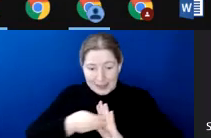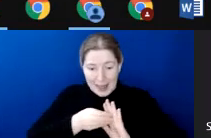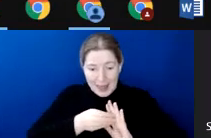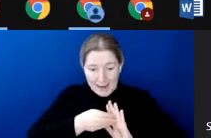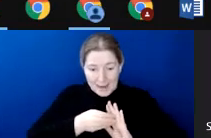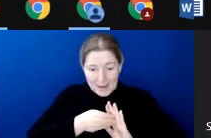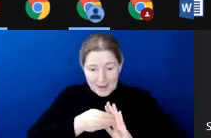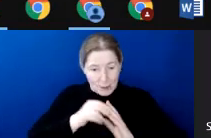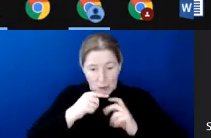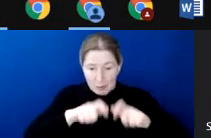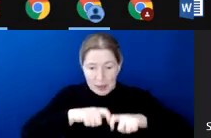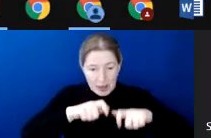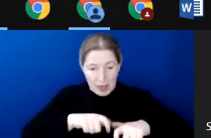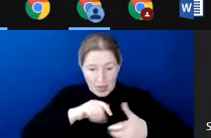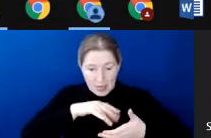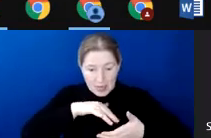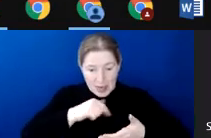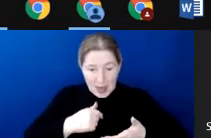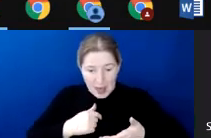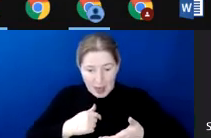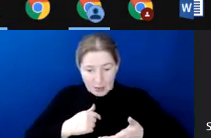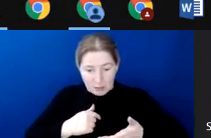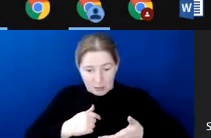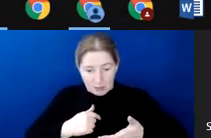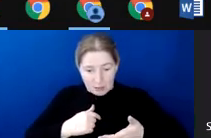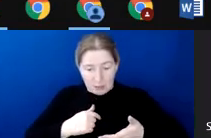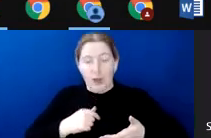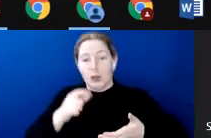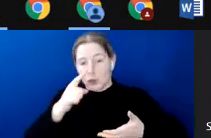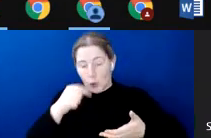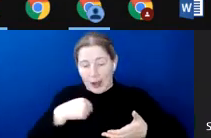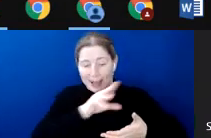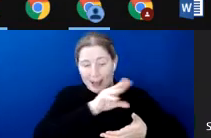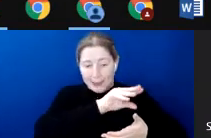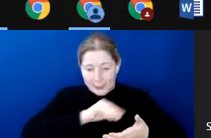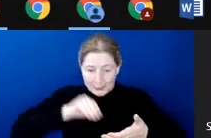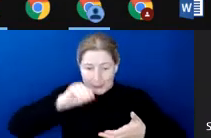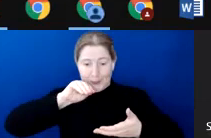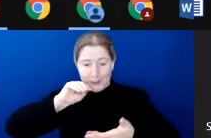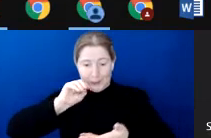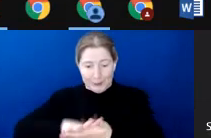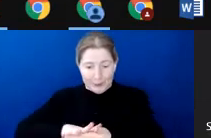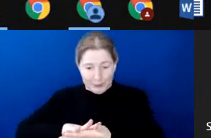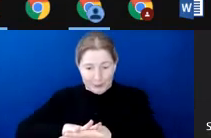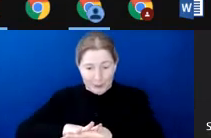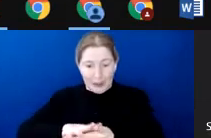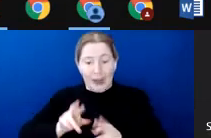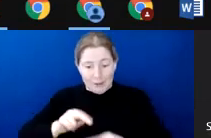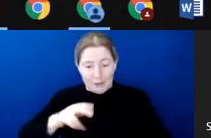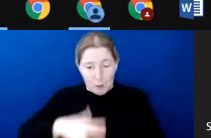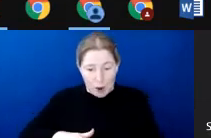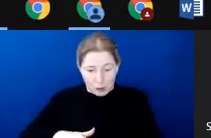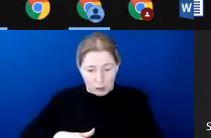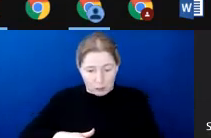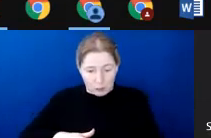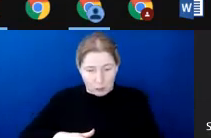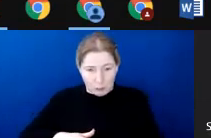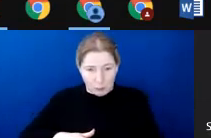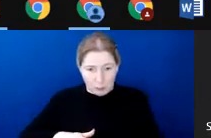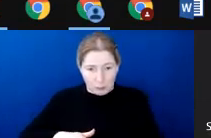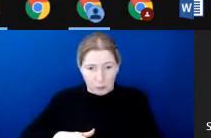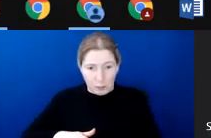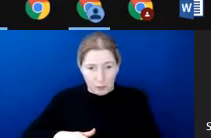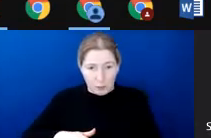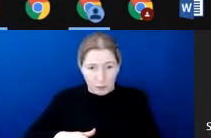be lying here under the images. And I can easily pick up